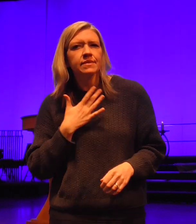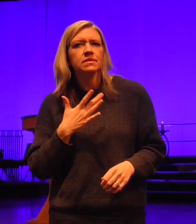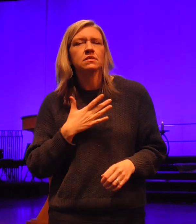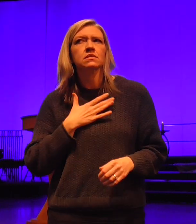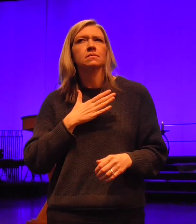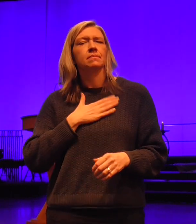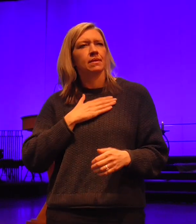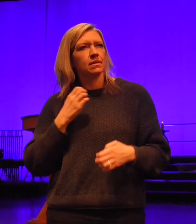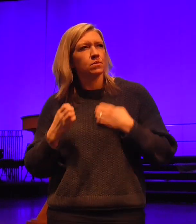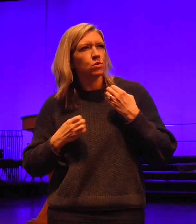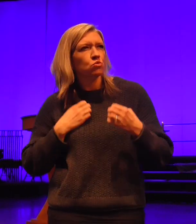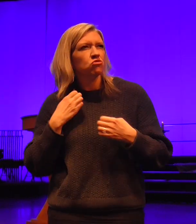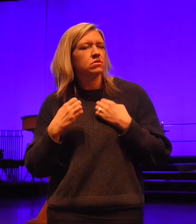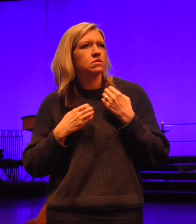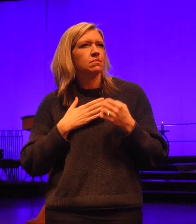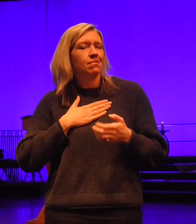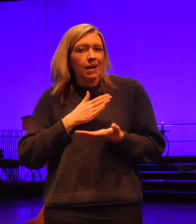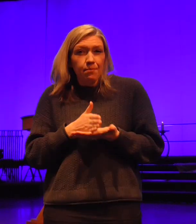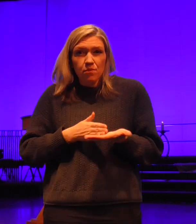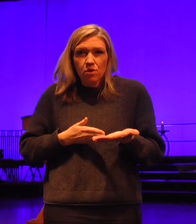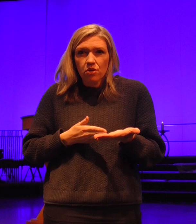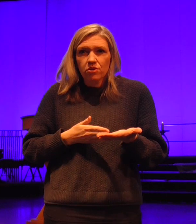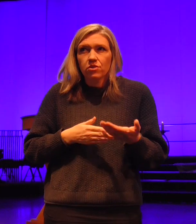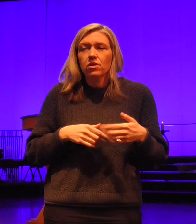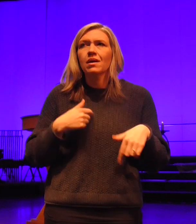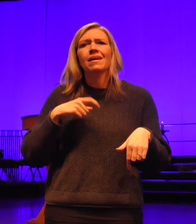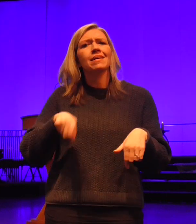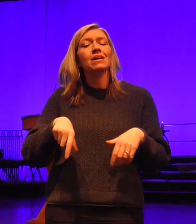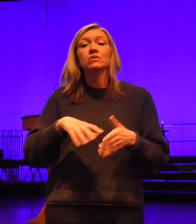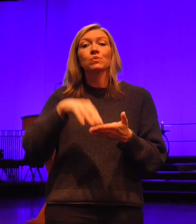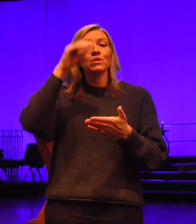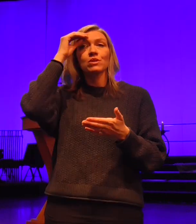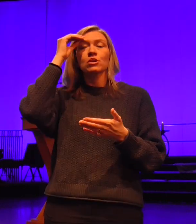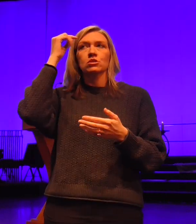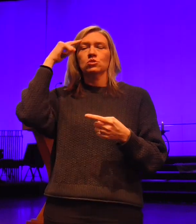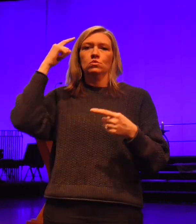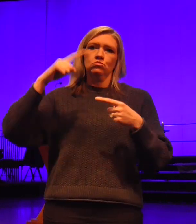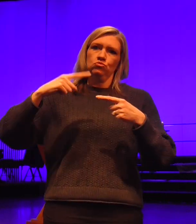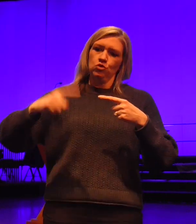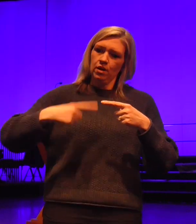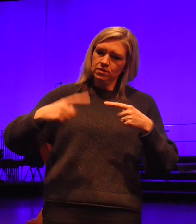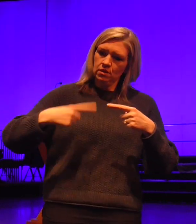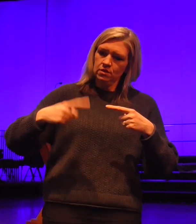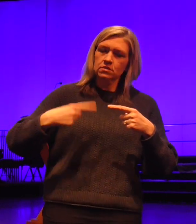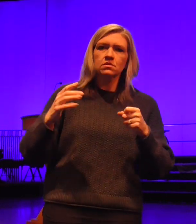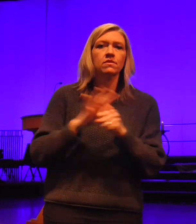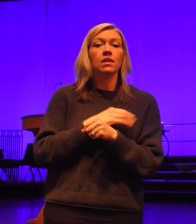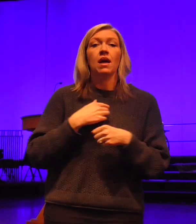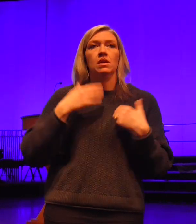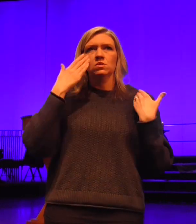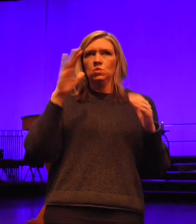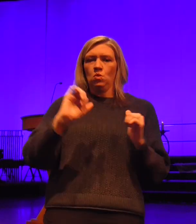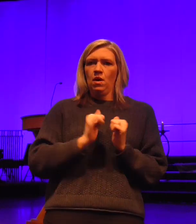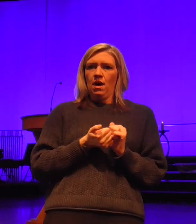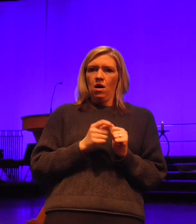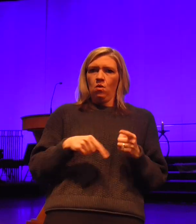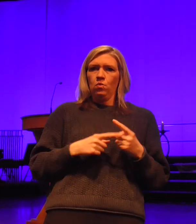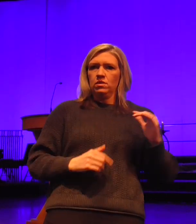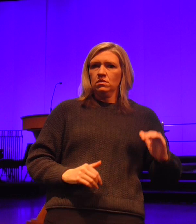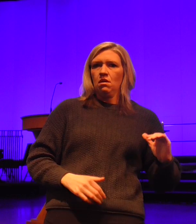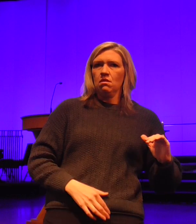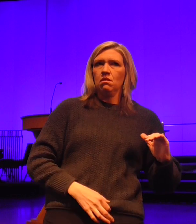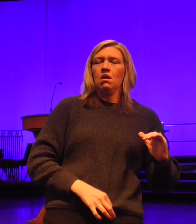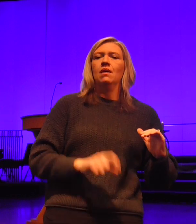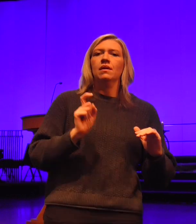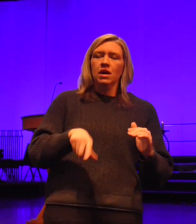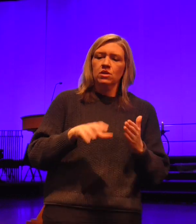emotions? For feeling them, I had to learn to process them fully, as I did not know how to do as a child. I had to